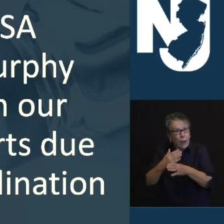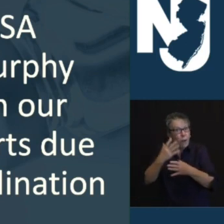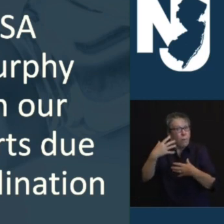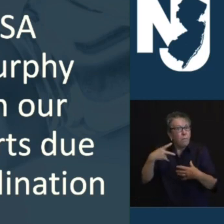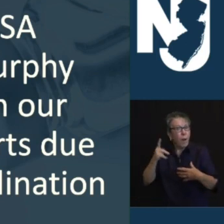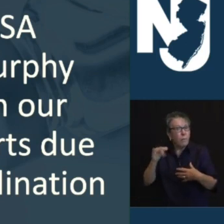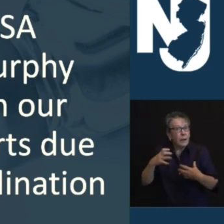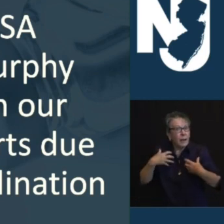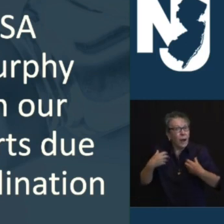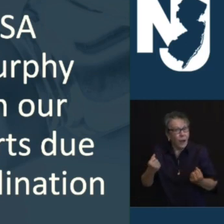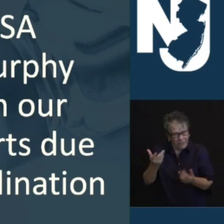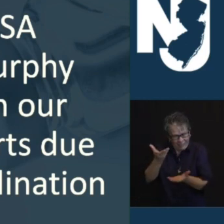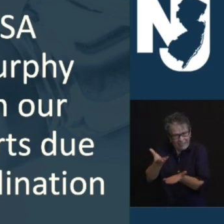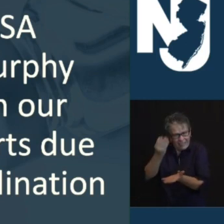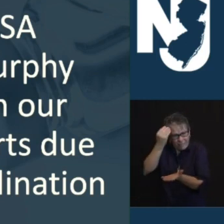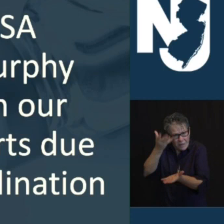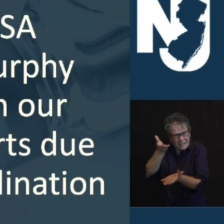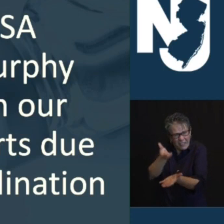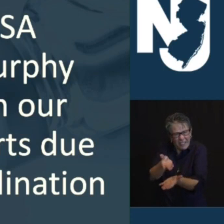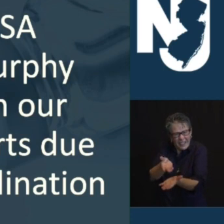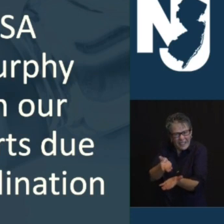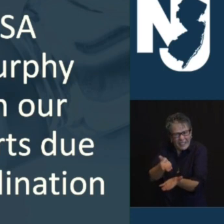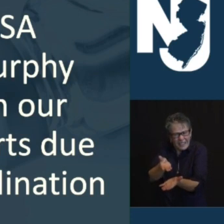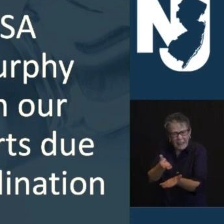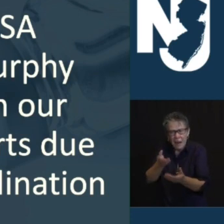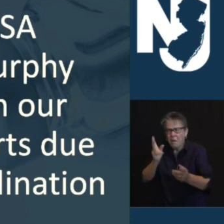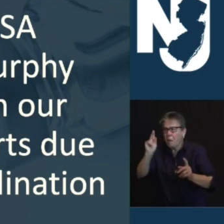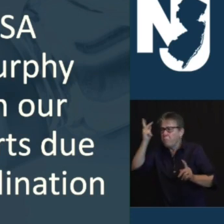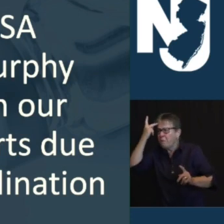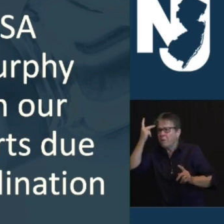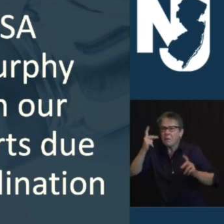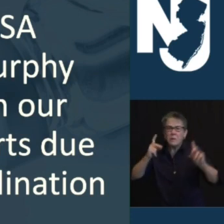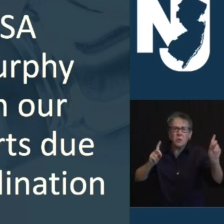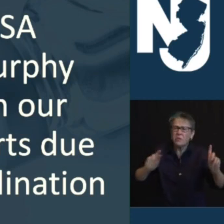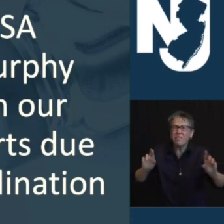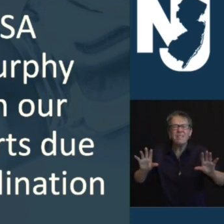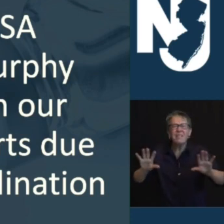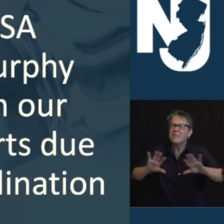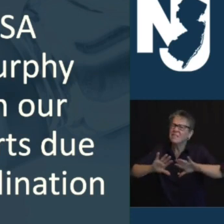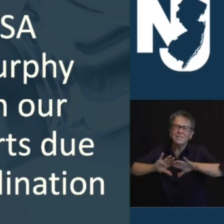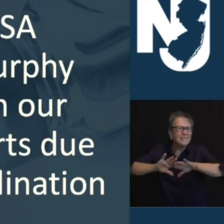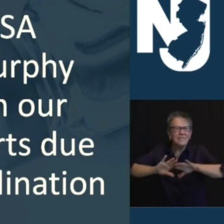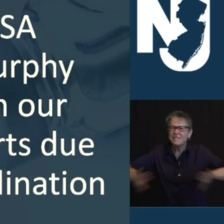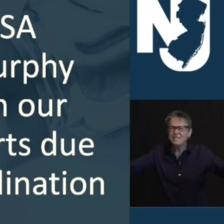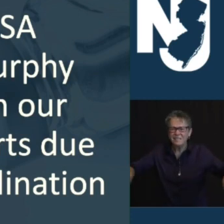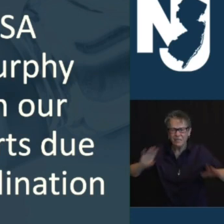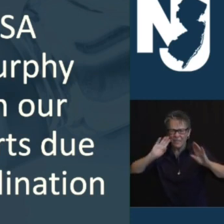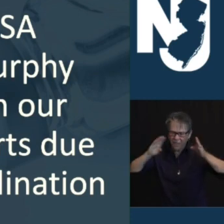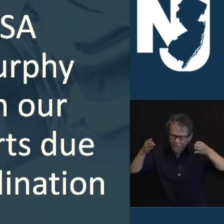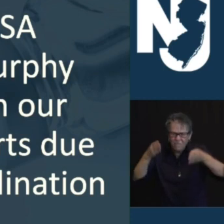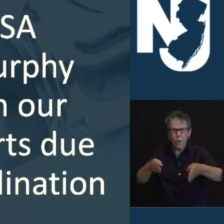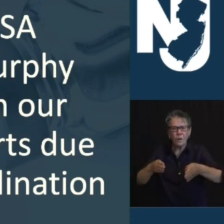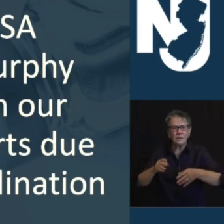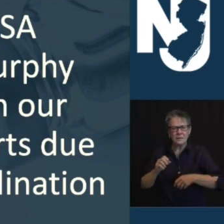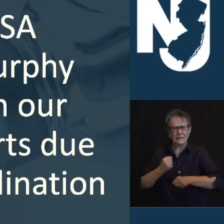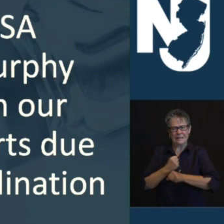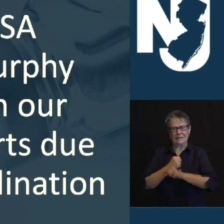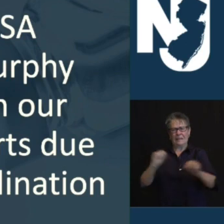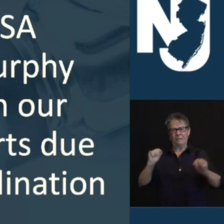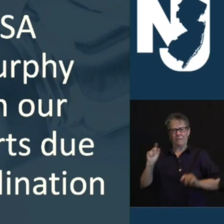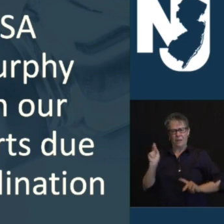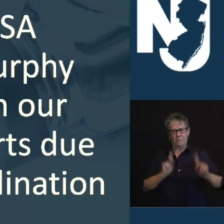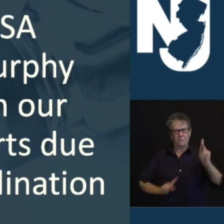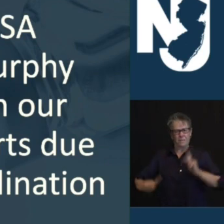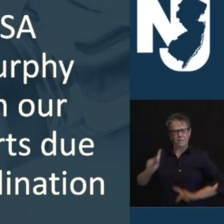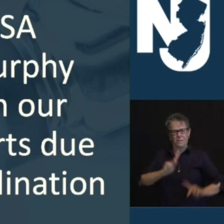for politics has passed. The time for coming together to save lives is now. There is perhaps no more